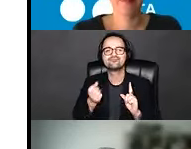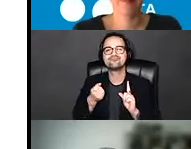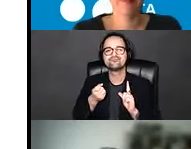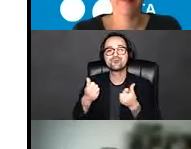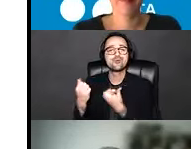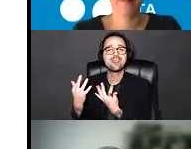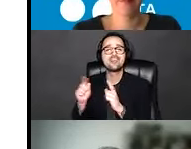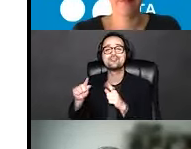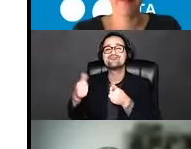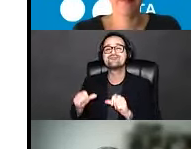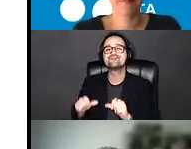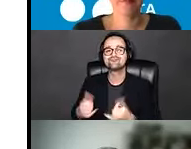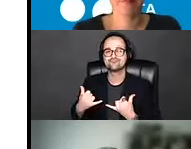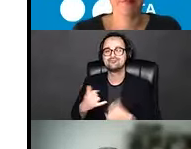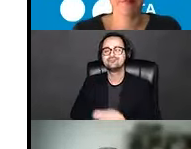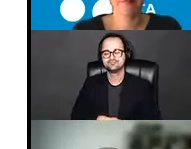So